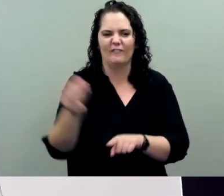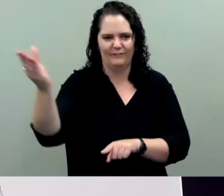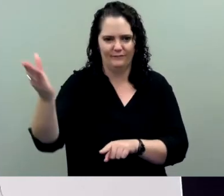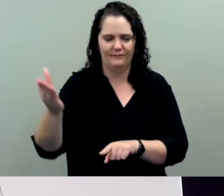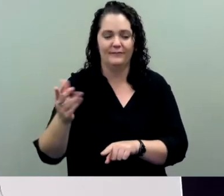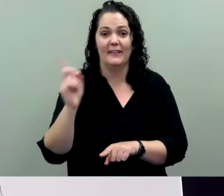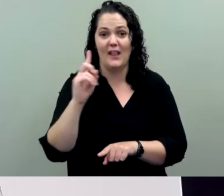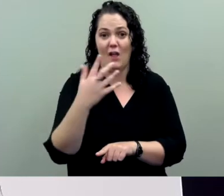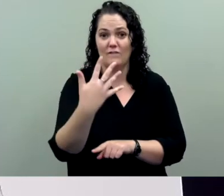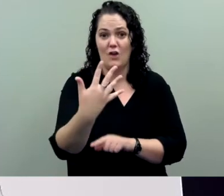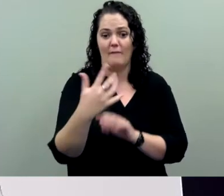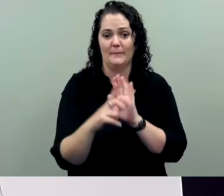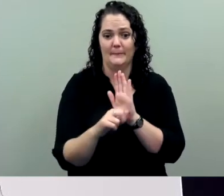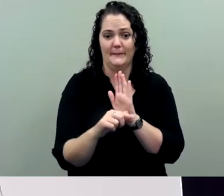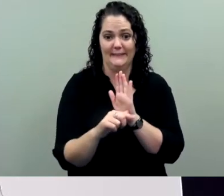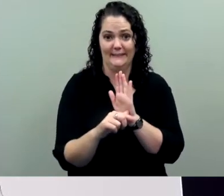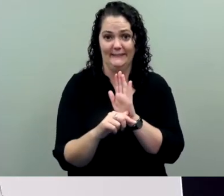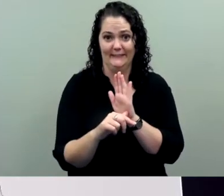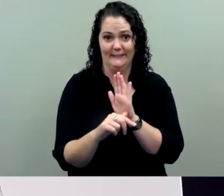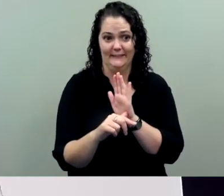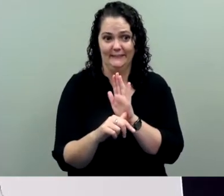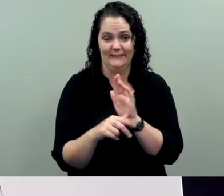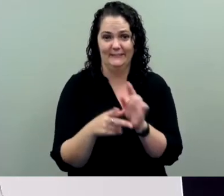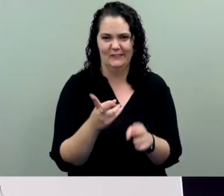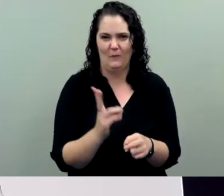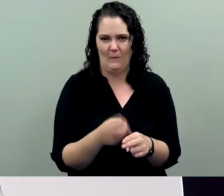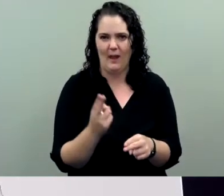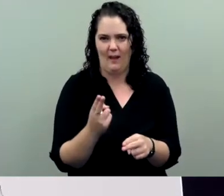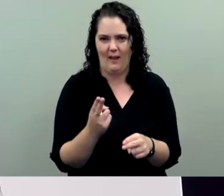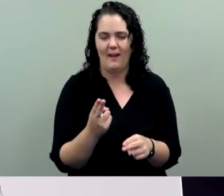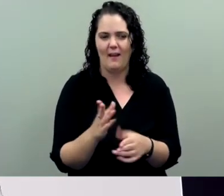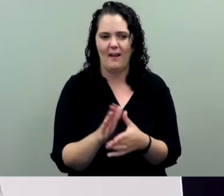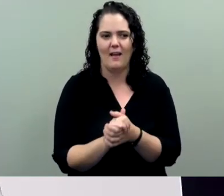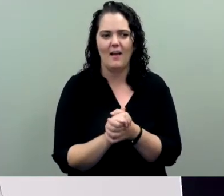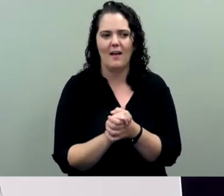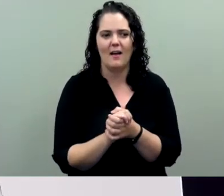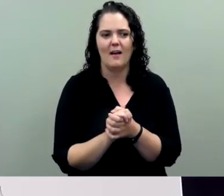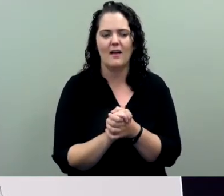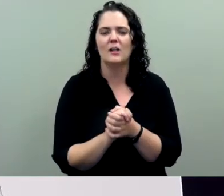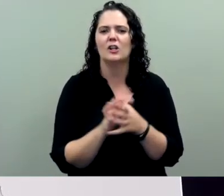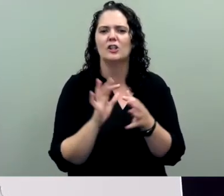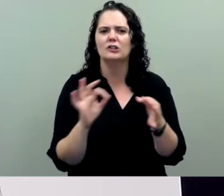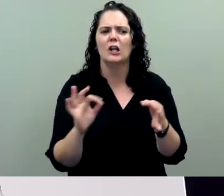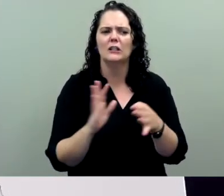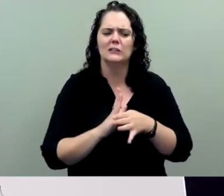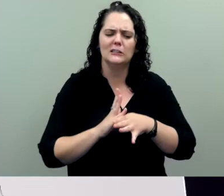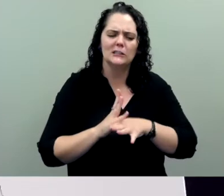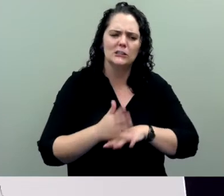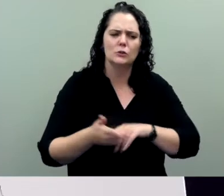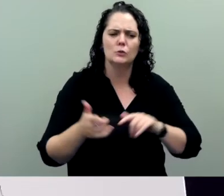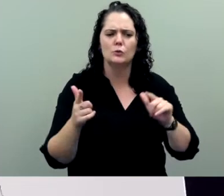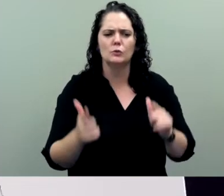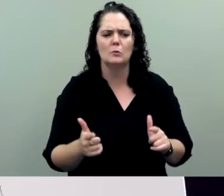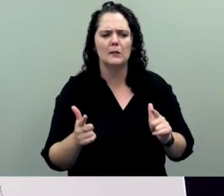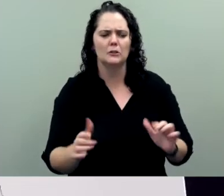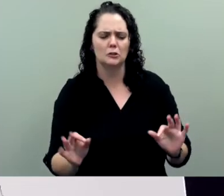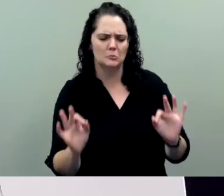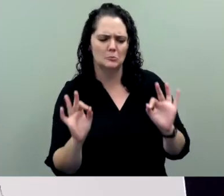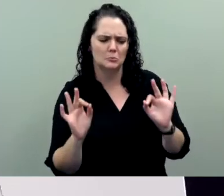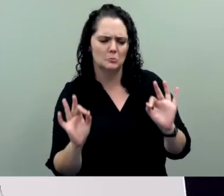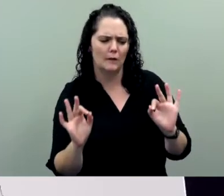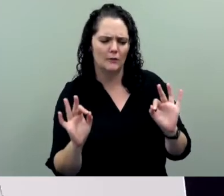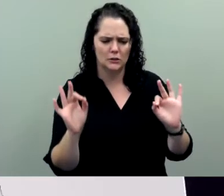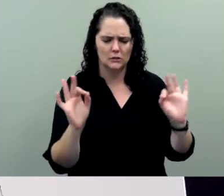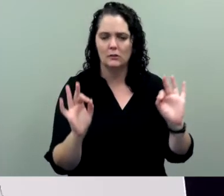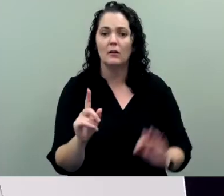about 5 minutes on this drawing. Again, we're not going to overwork it or overdo it. We want to keep